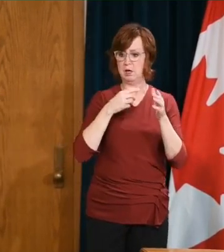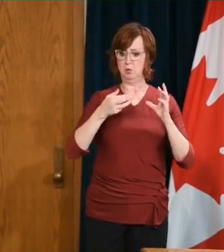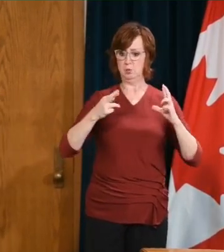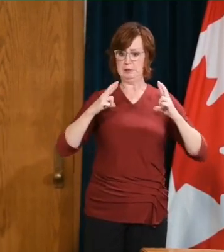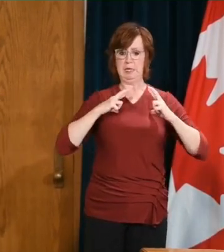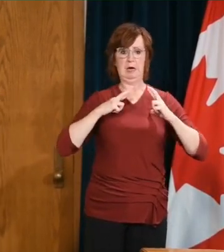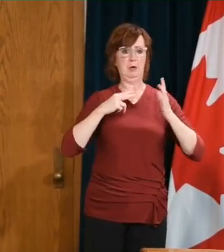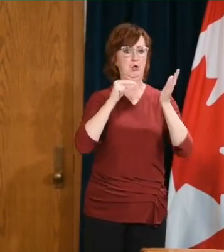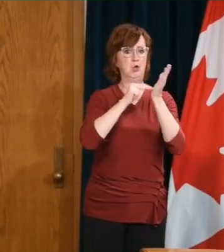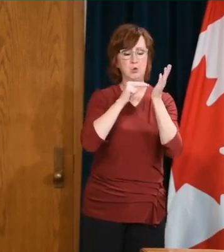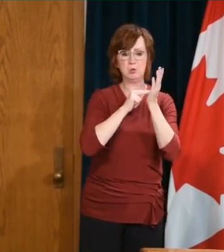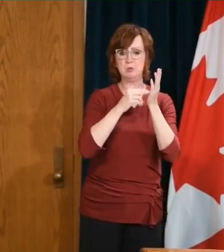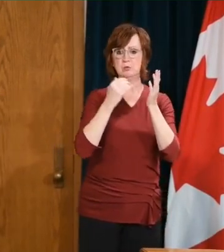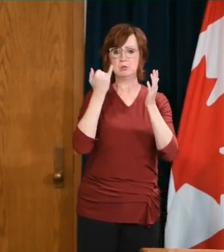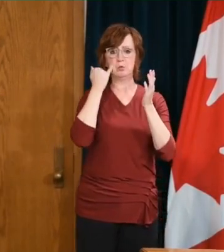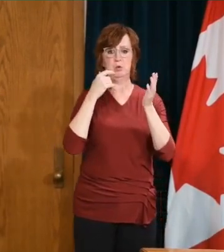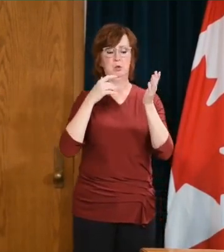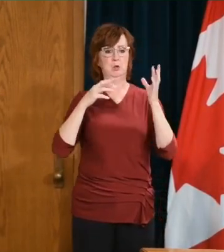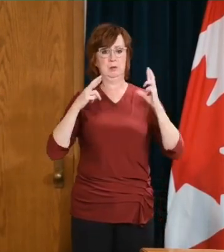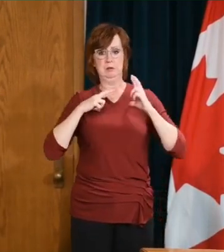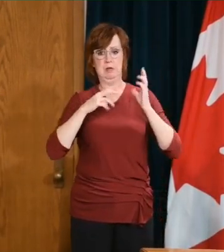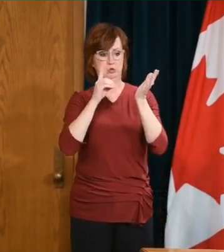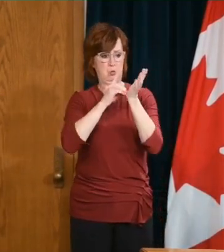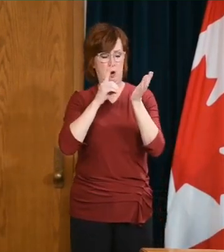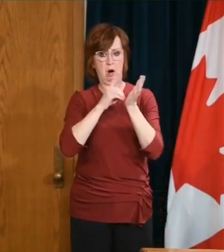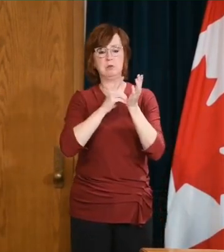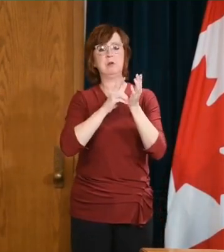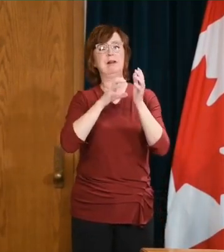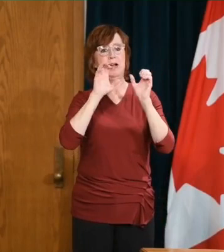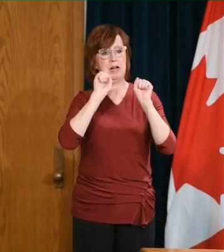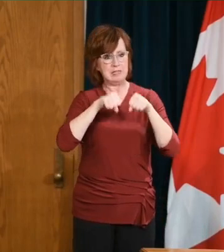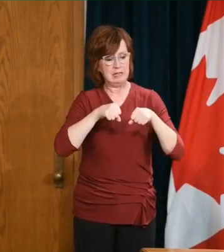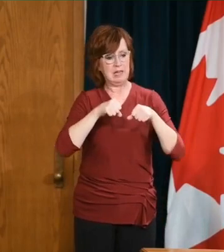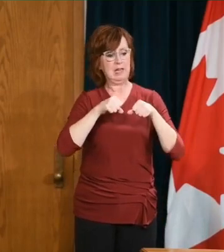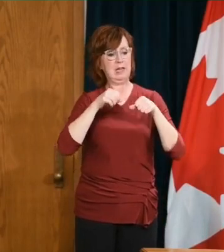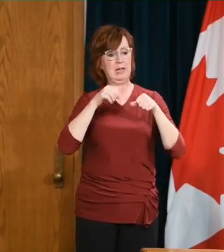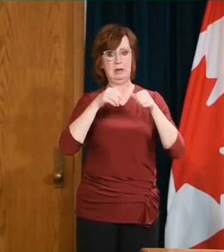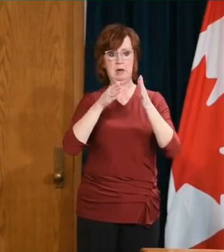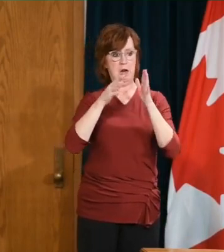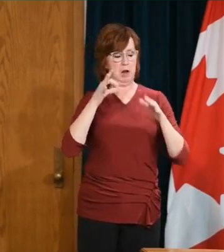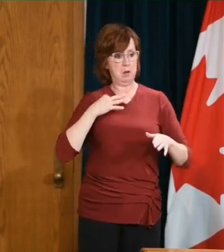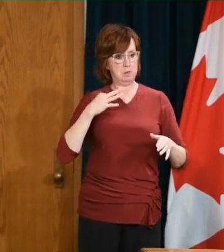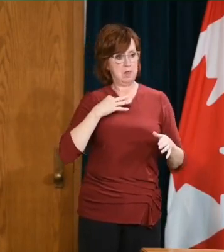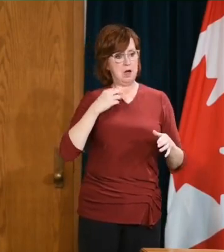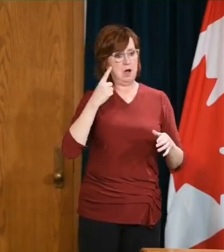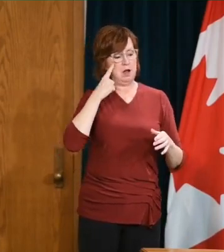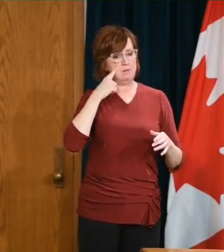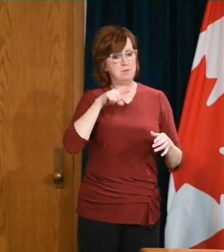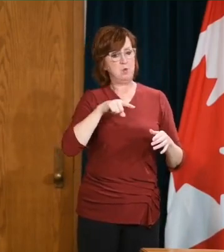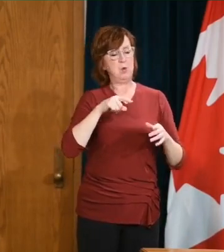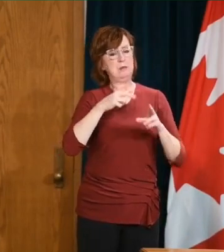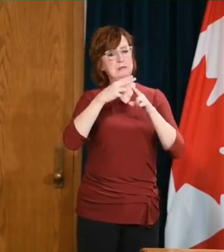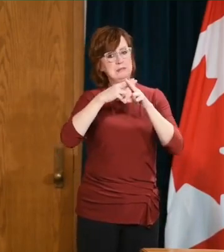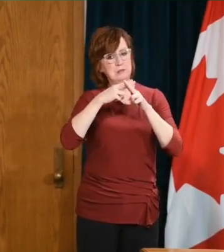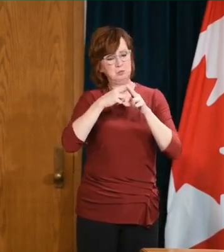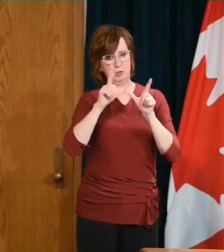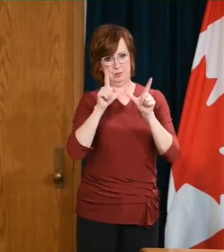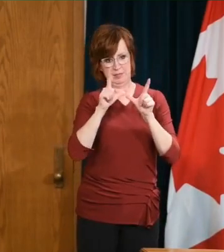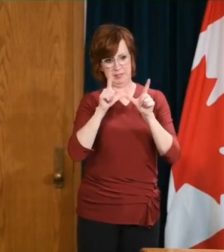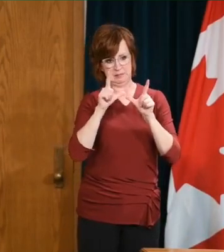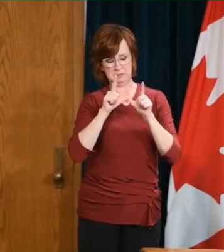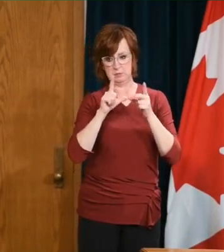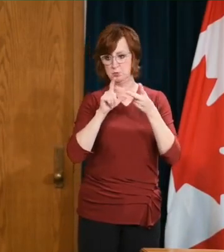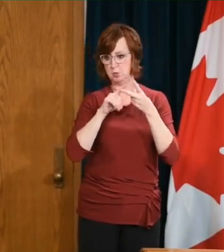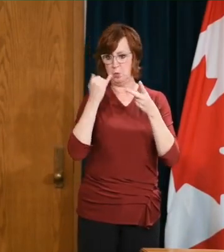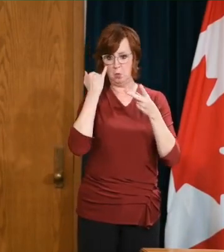been working with professional health bodies to put measures in place to provide temporary licenses for retired non-practicing and student members